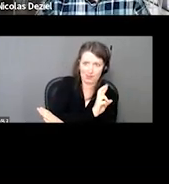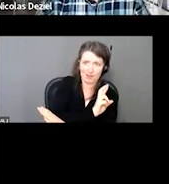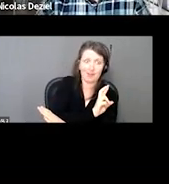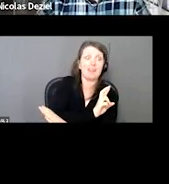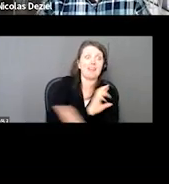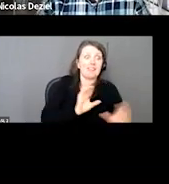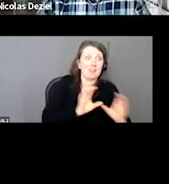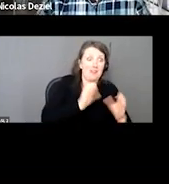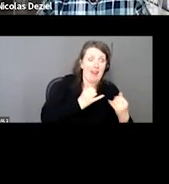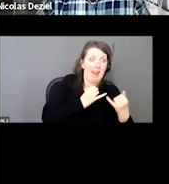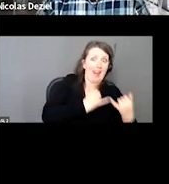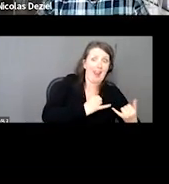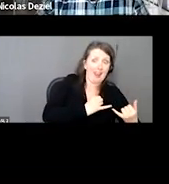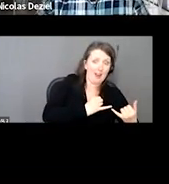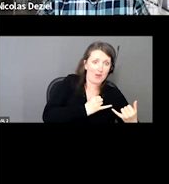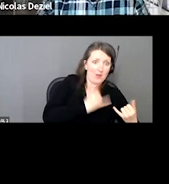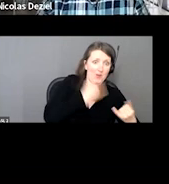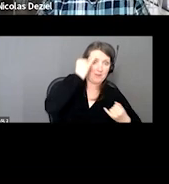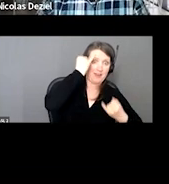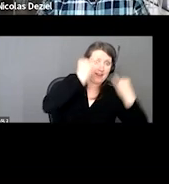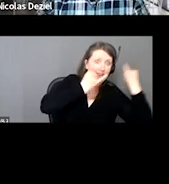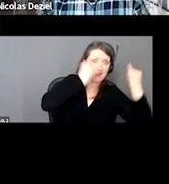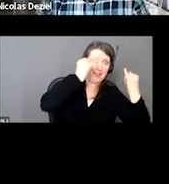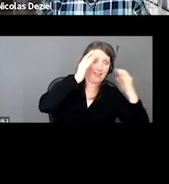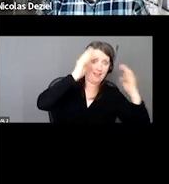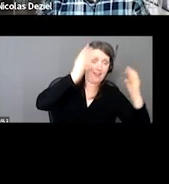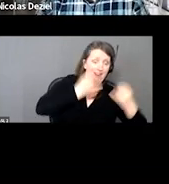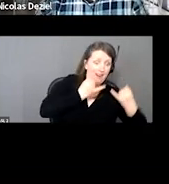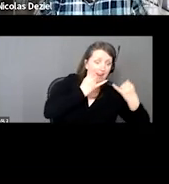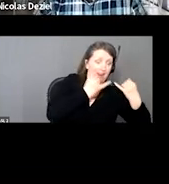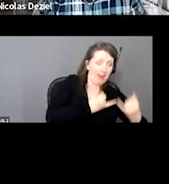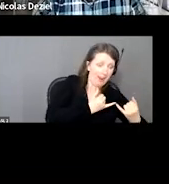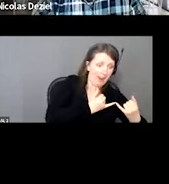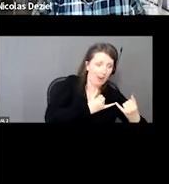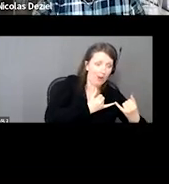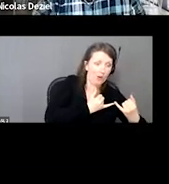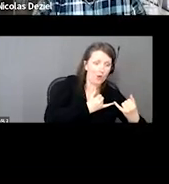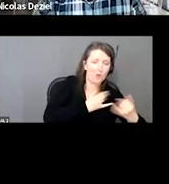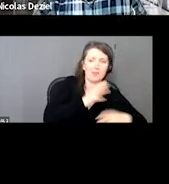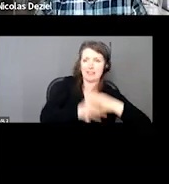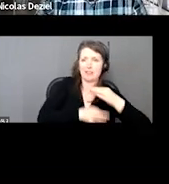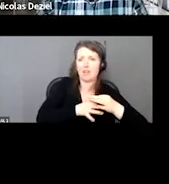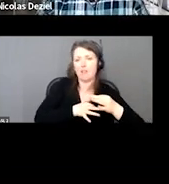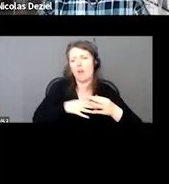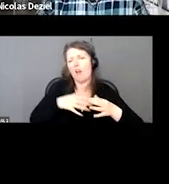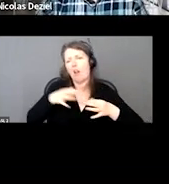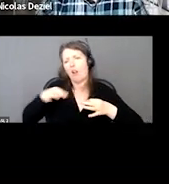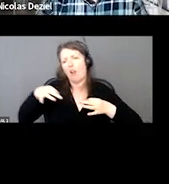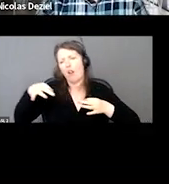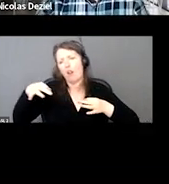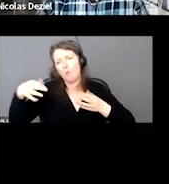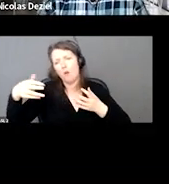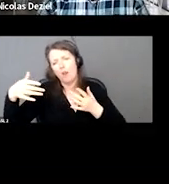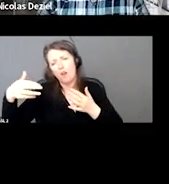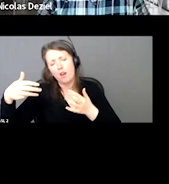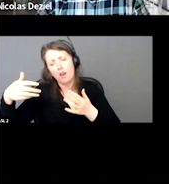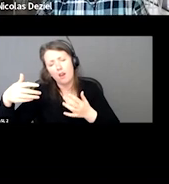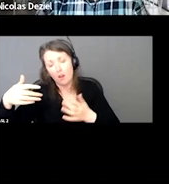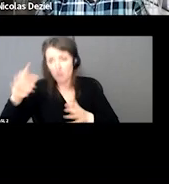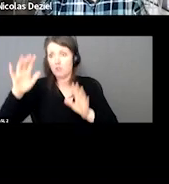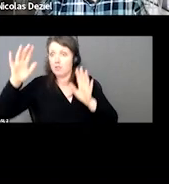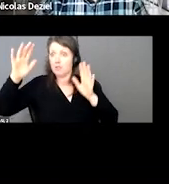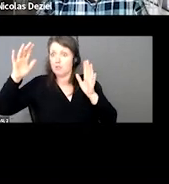rights to the innovation preemptively than waiting too long, because if you wait too long, it could be too